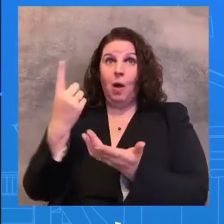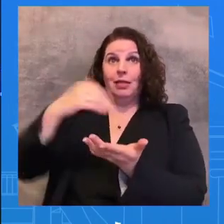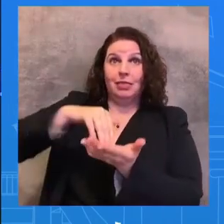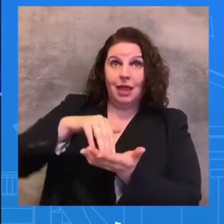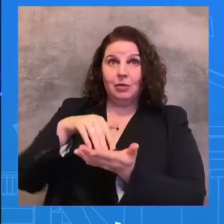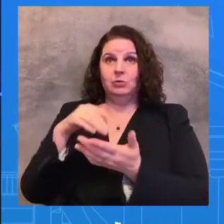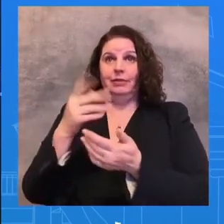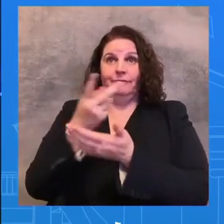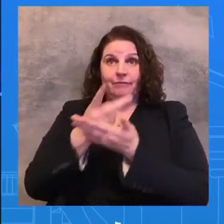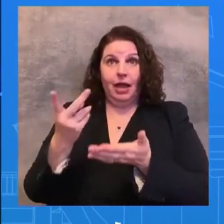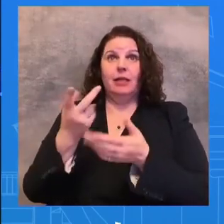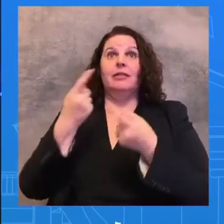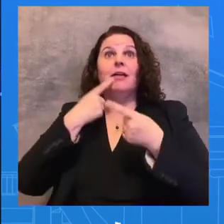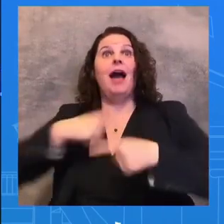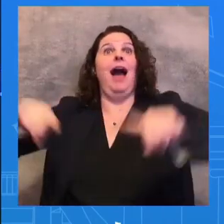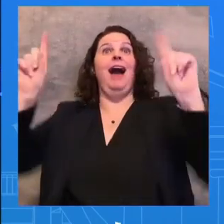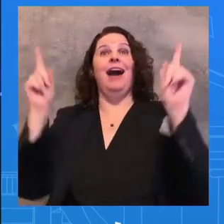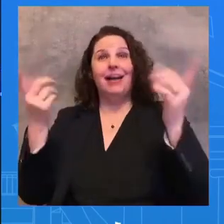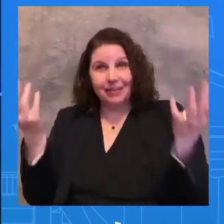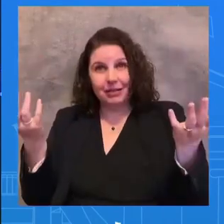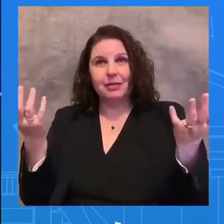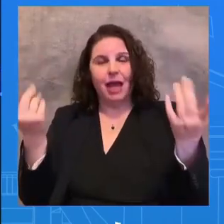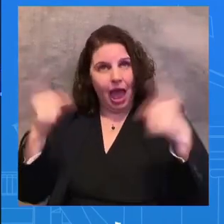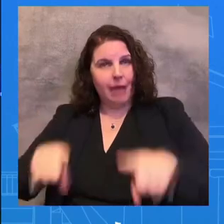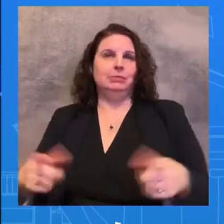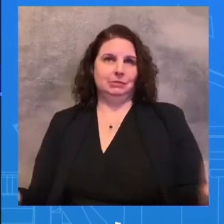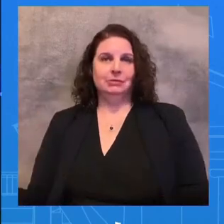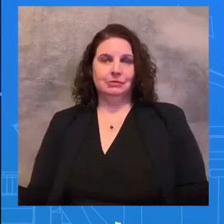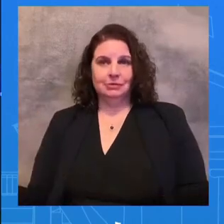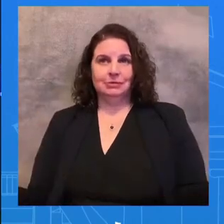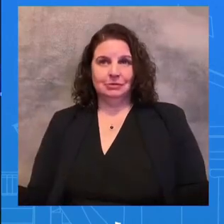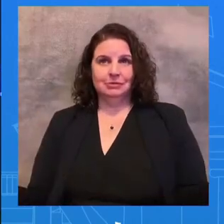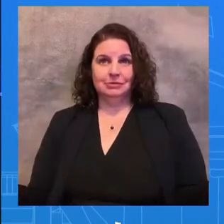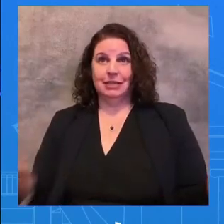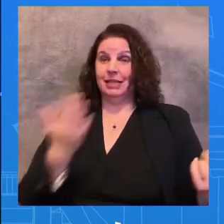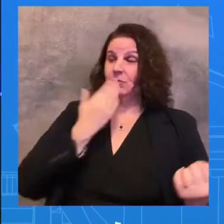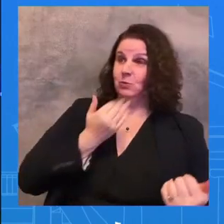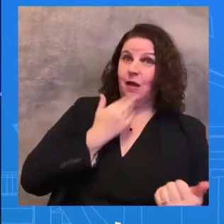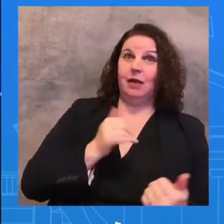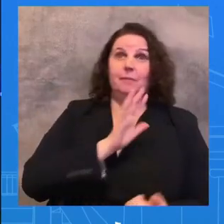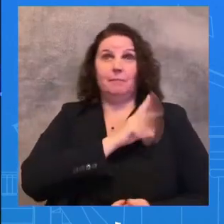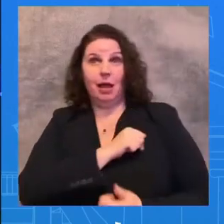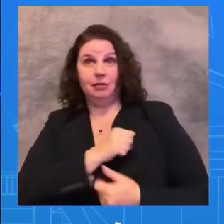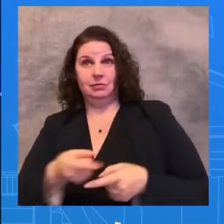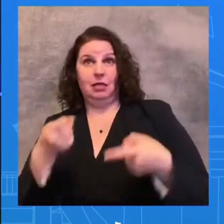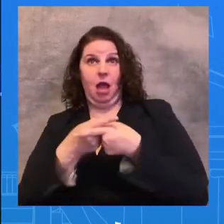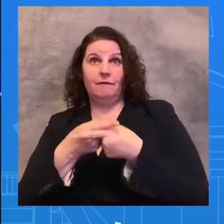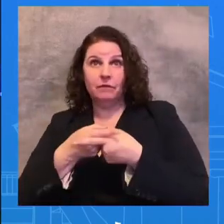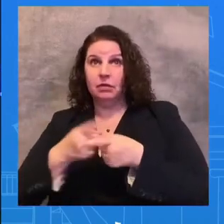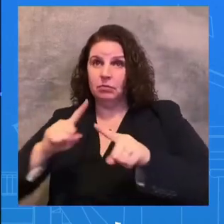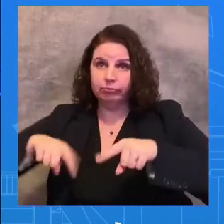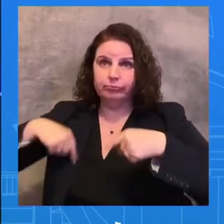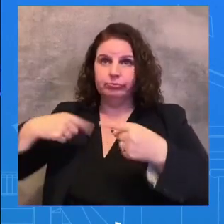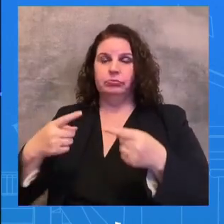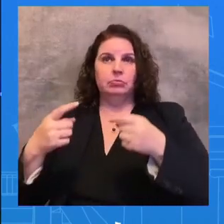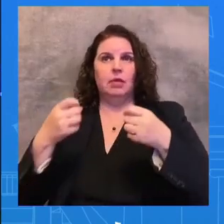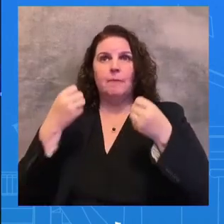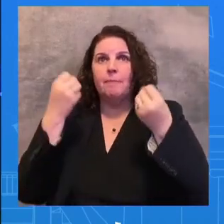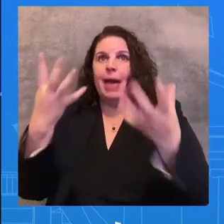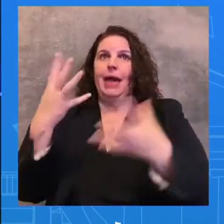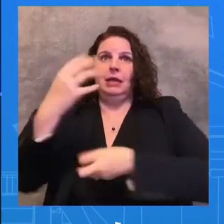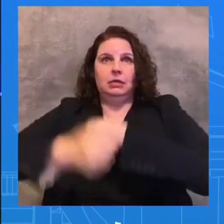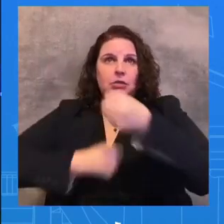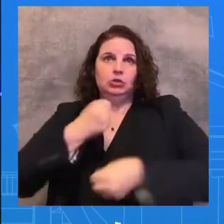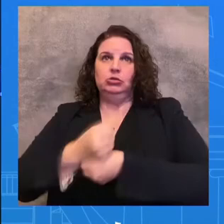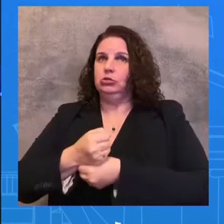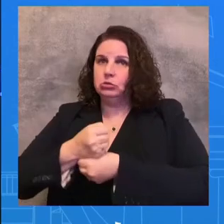than 1,000 days, since across multiple administrations, multiple decades. By the way, this is not just a U.S. issue. Arab states believe in the two-state solution.